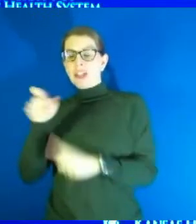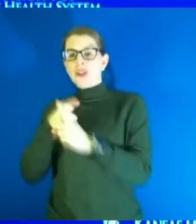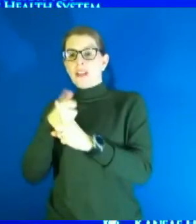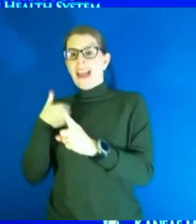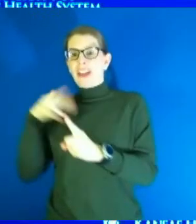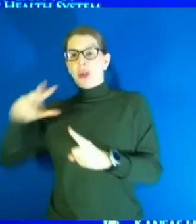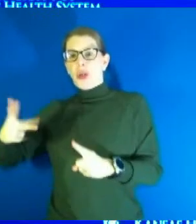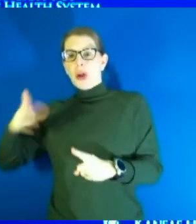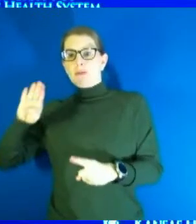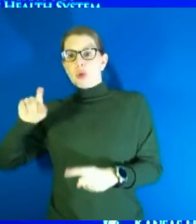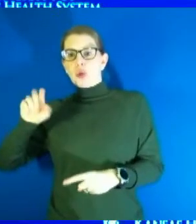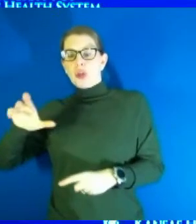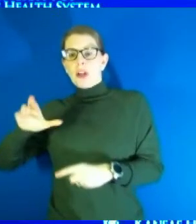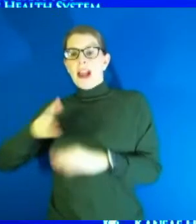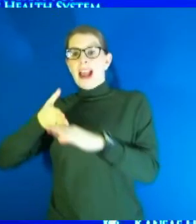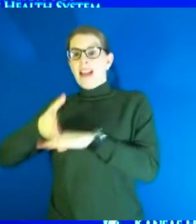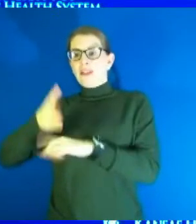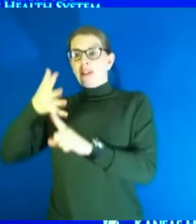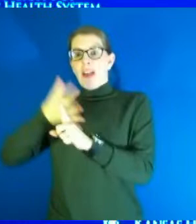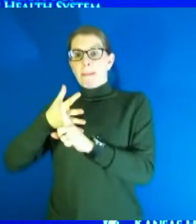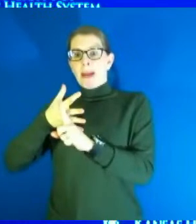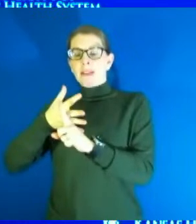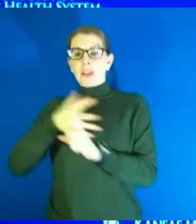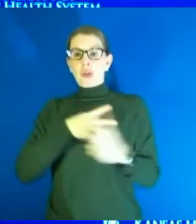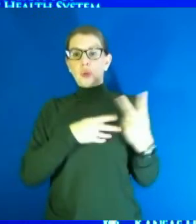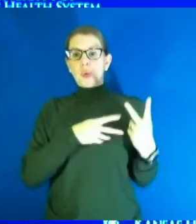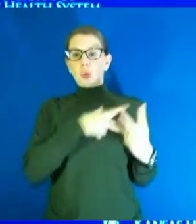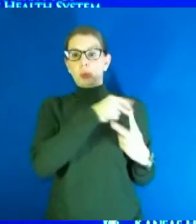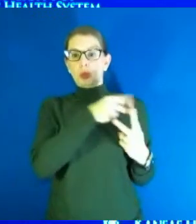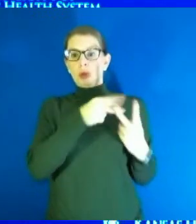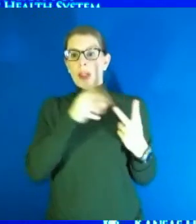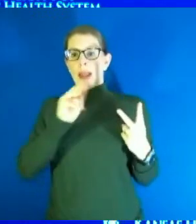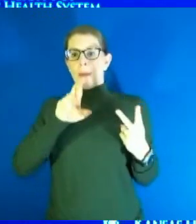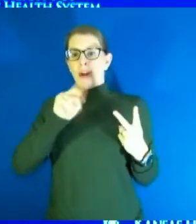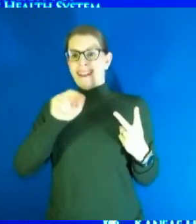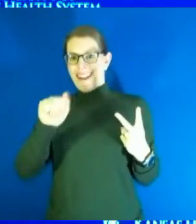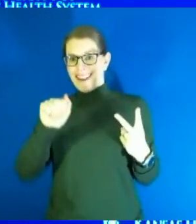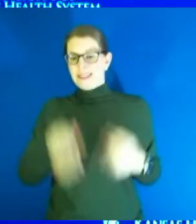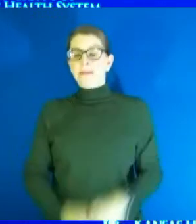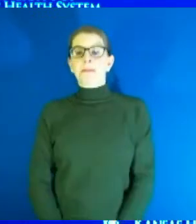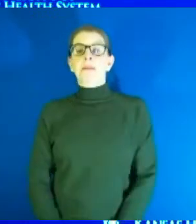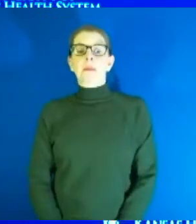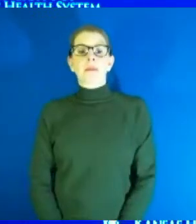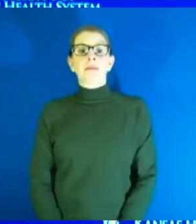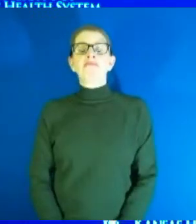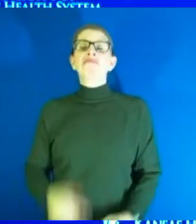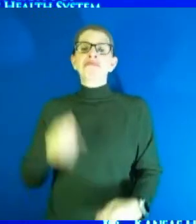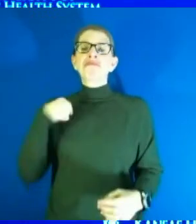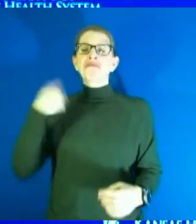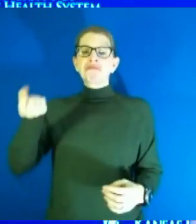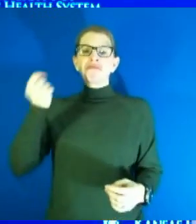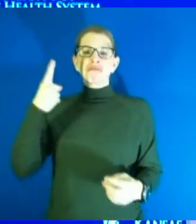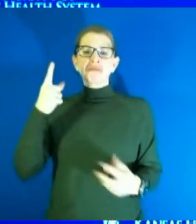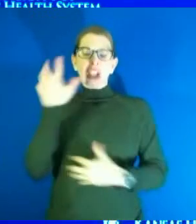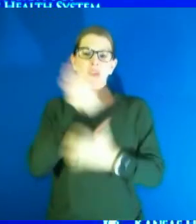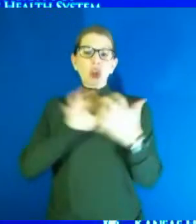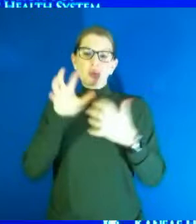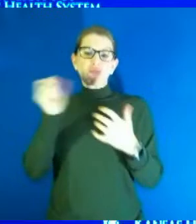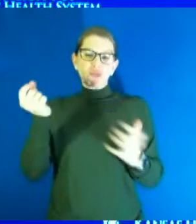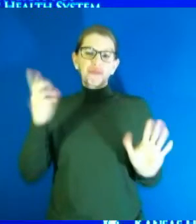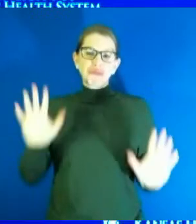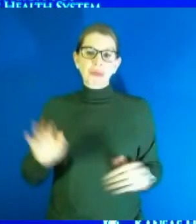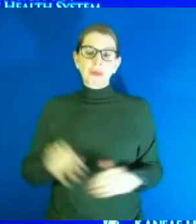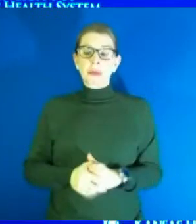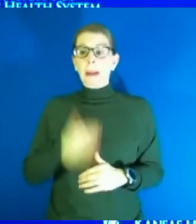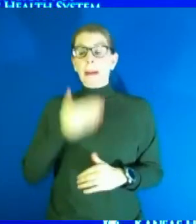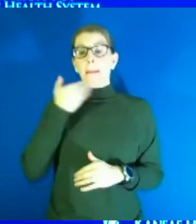dose at least 5 months after those 2 doses of mRNA vaccines. So I can't understand how it is confusing. And really the best data right now